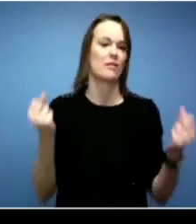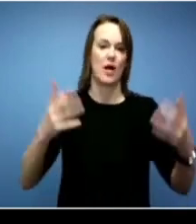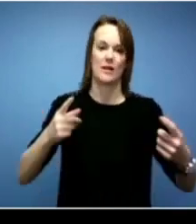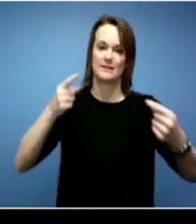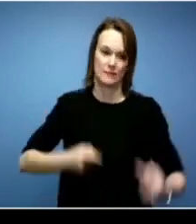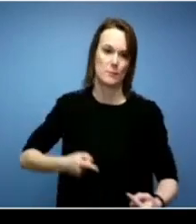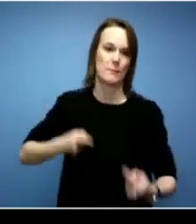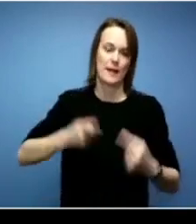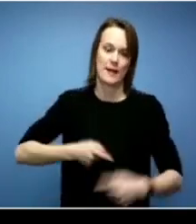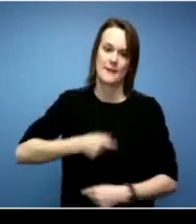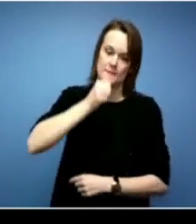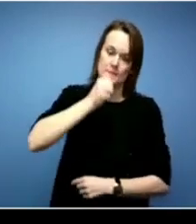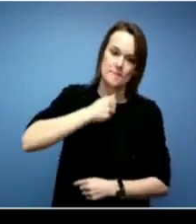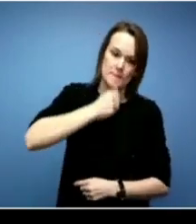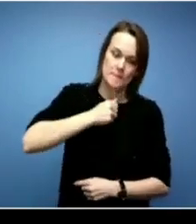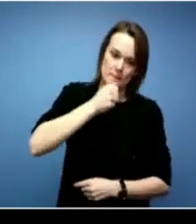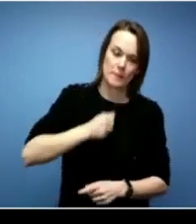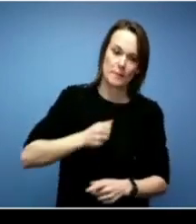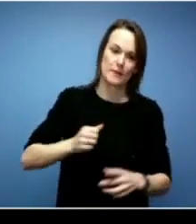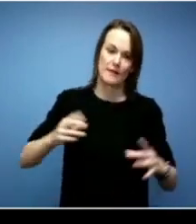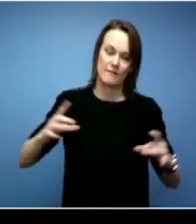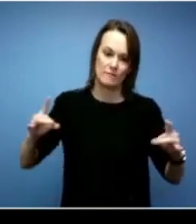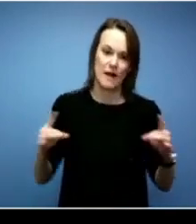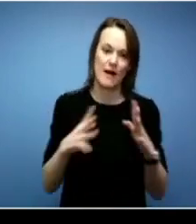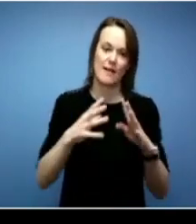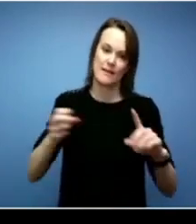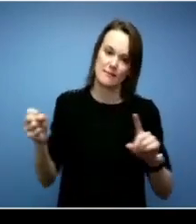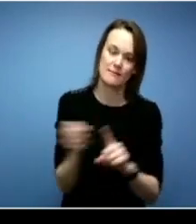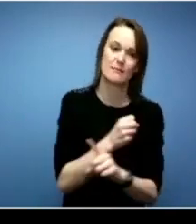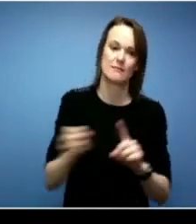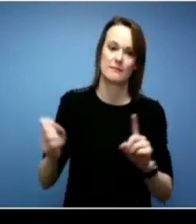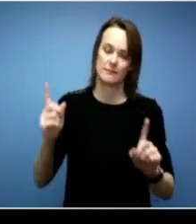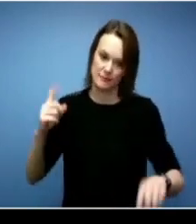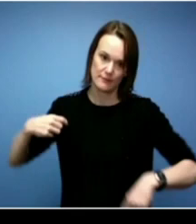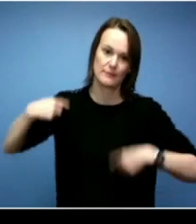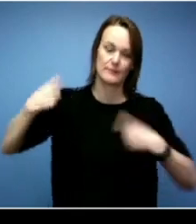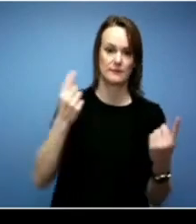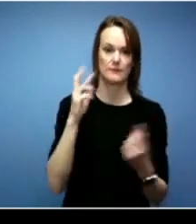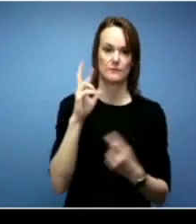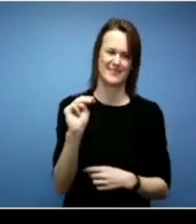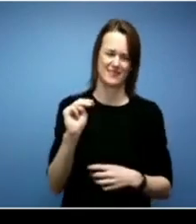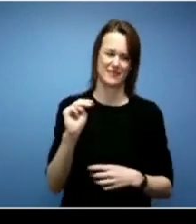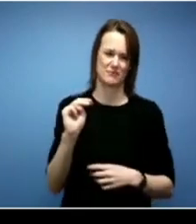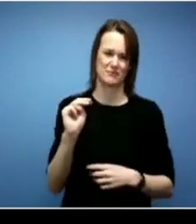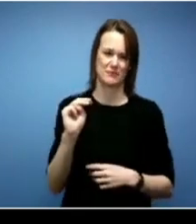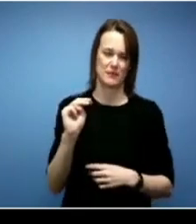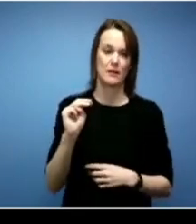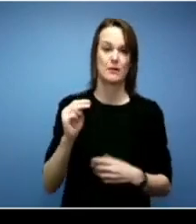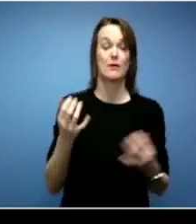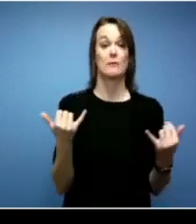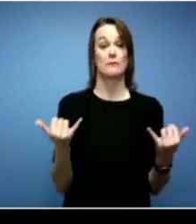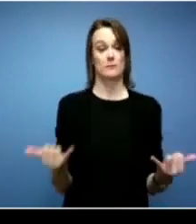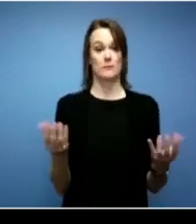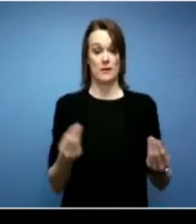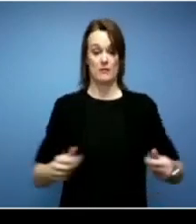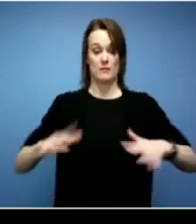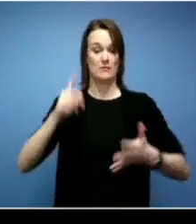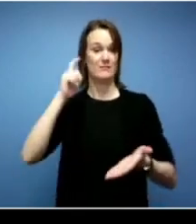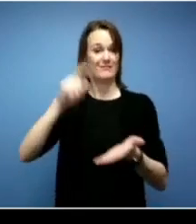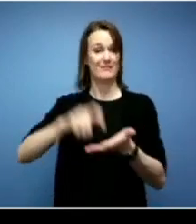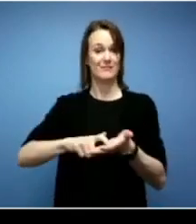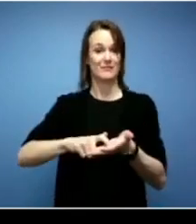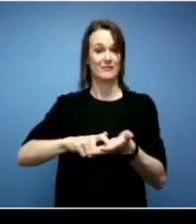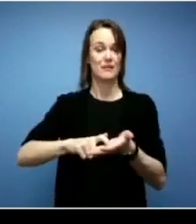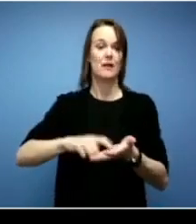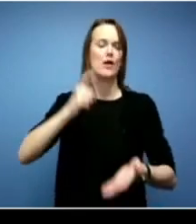racism and violence against our people, and for that reason, I do a land acknowledgement and recognition of the harms of the past, and